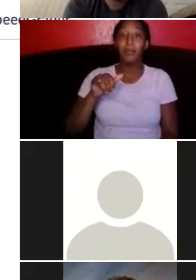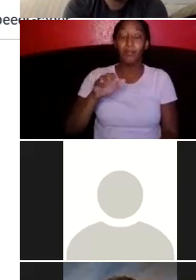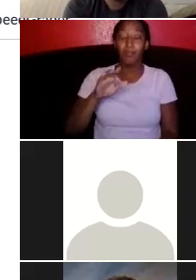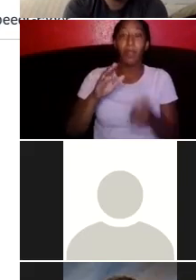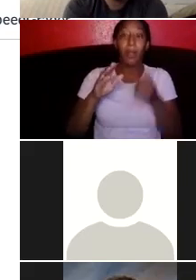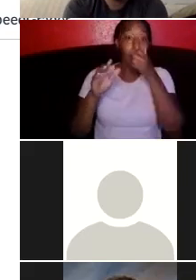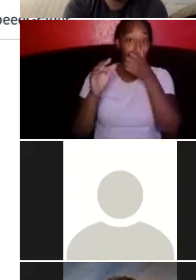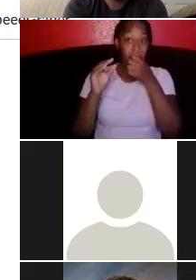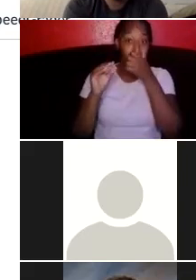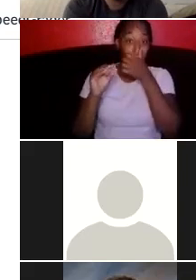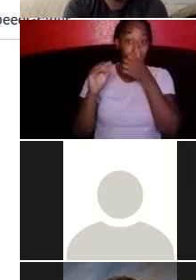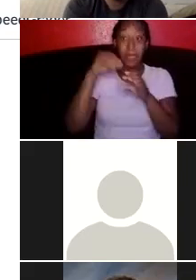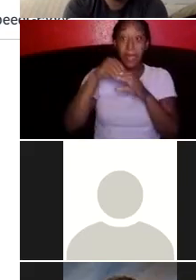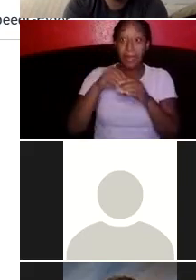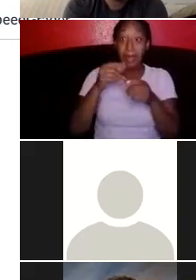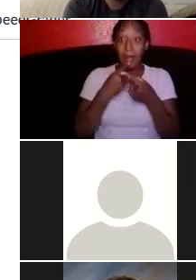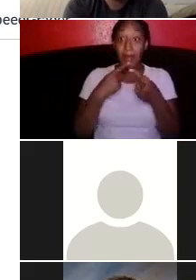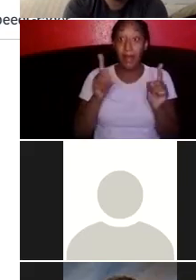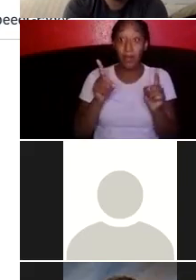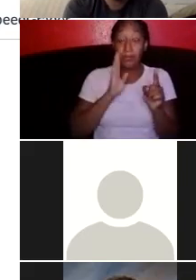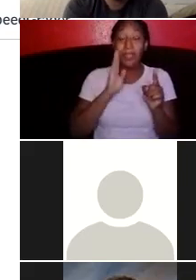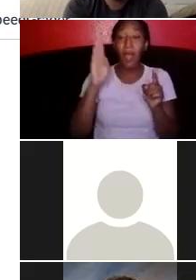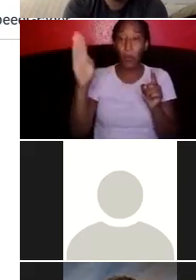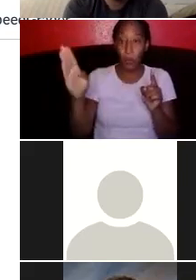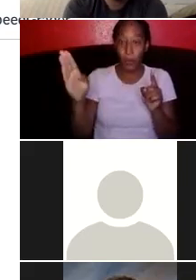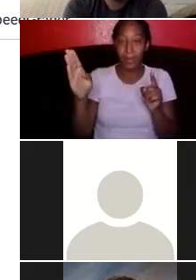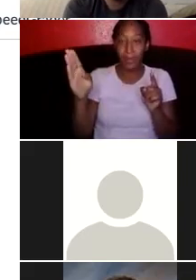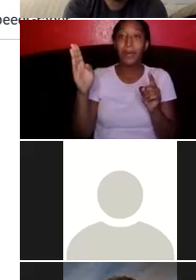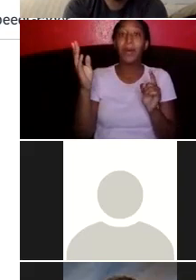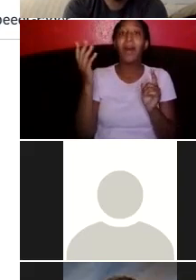will discuss in detail